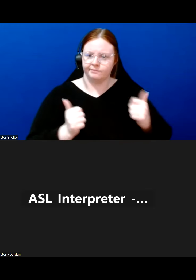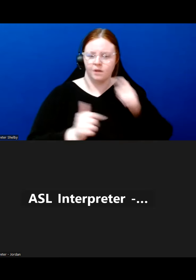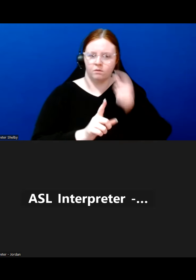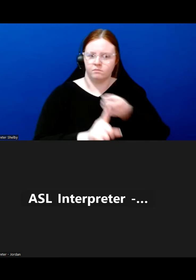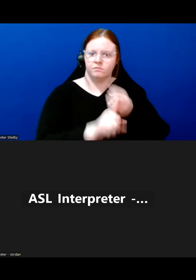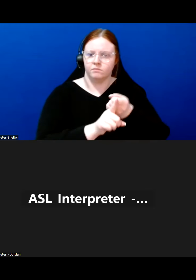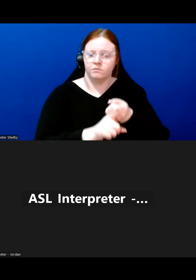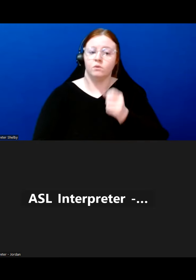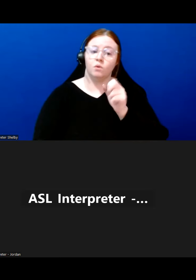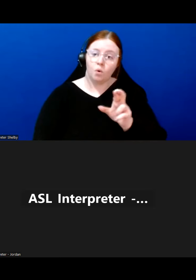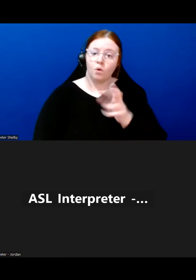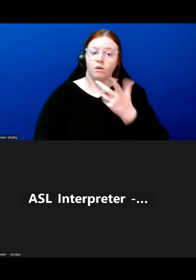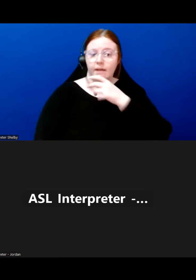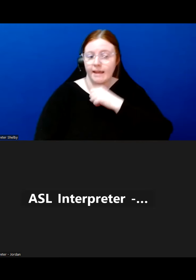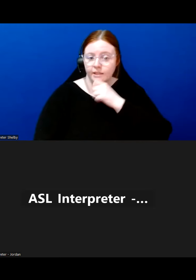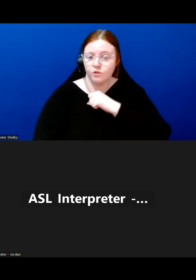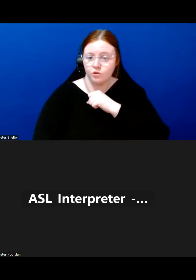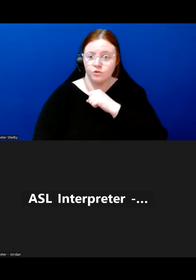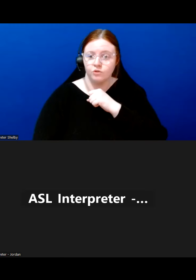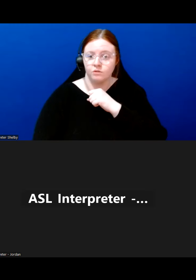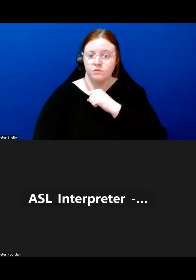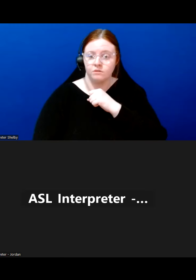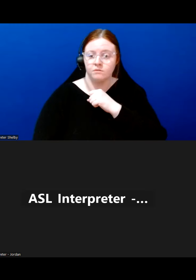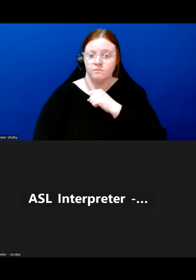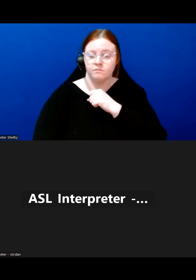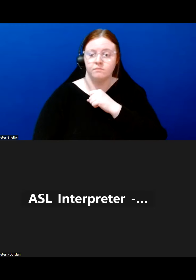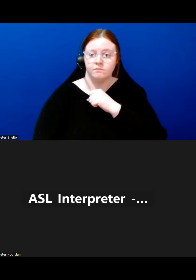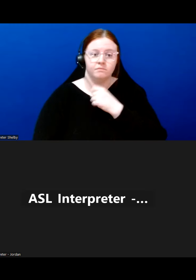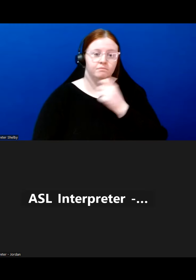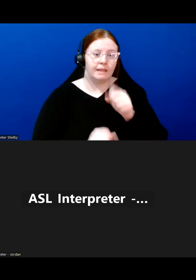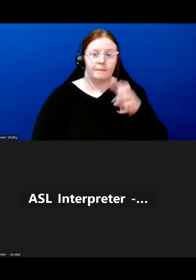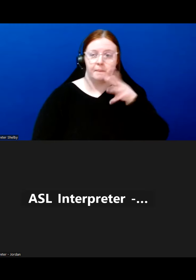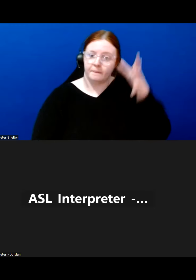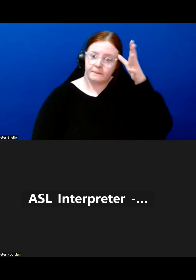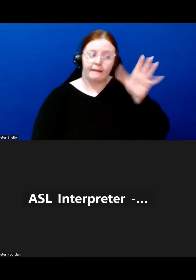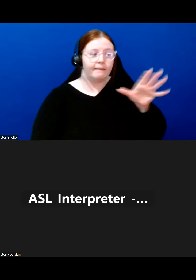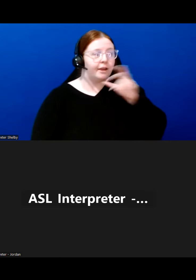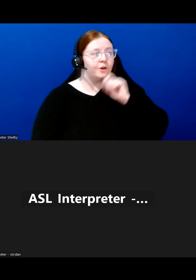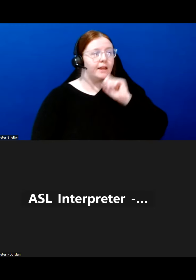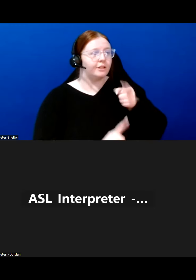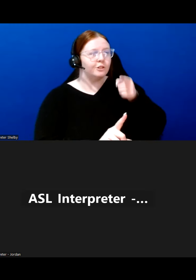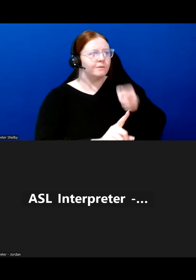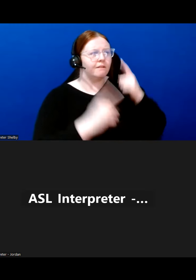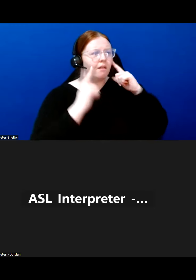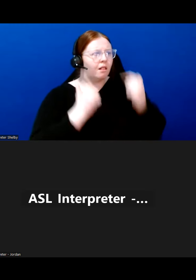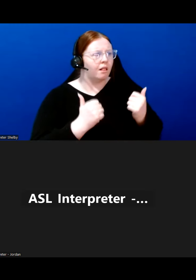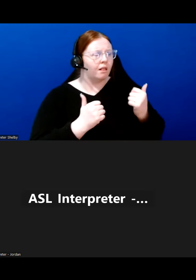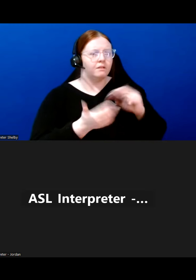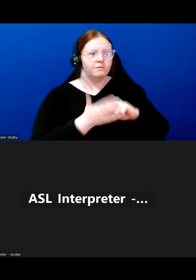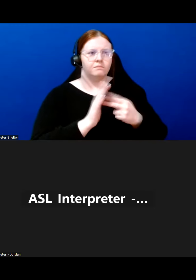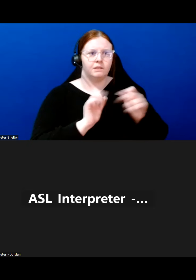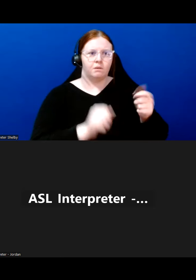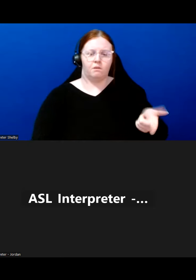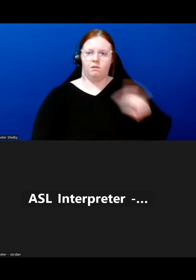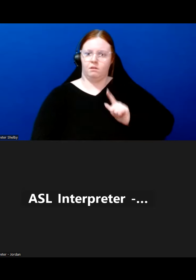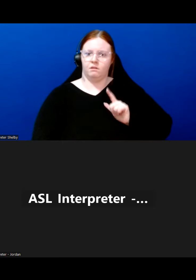hearing loss at a certain point in someone's lives that runs in your parents or grandparents, at a certain age, hearing loss may start to develop